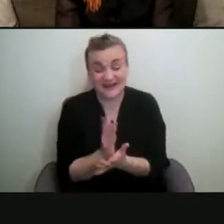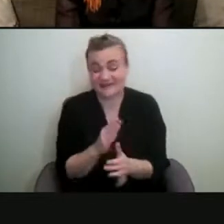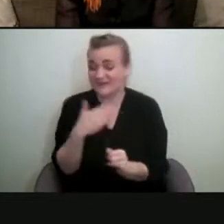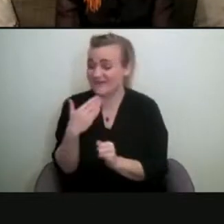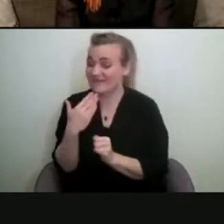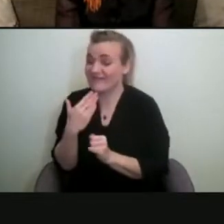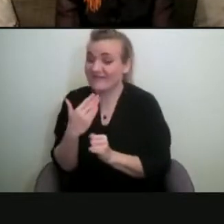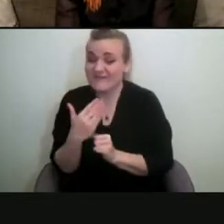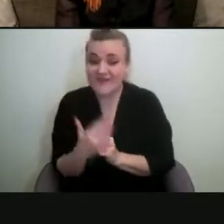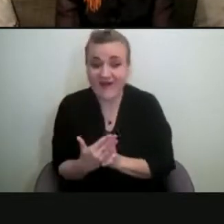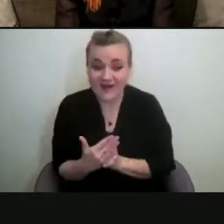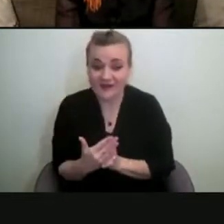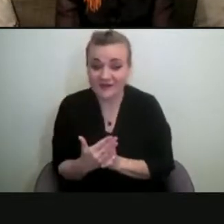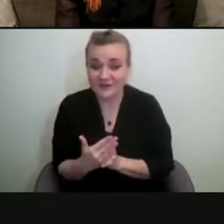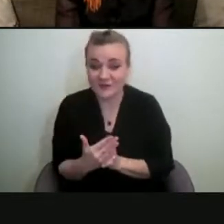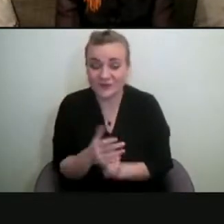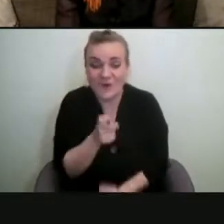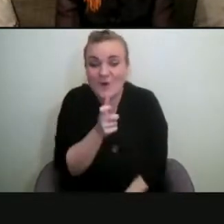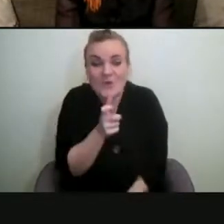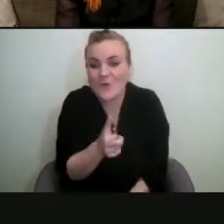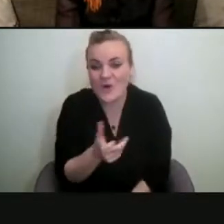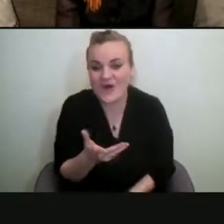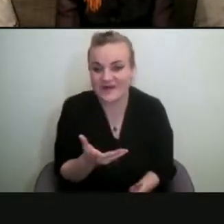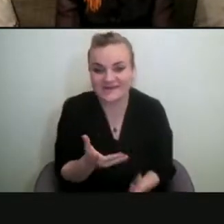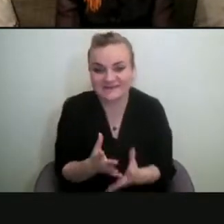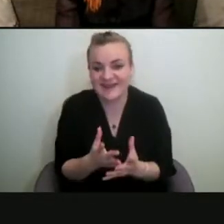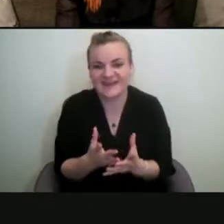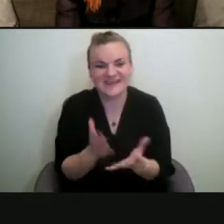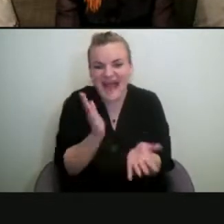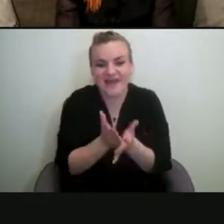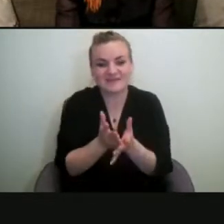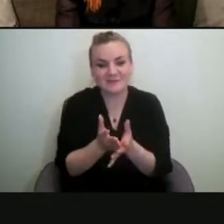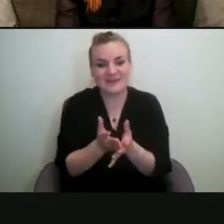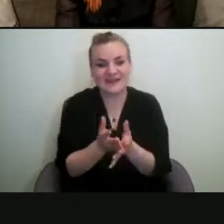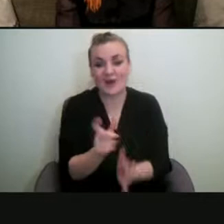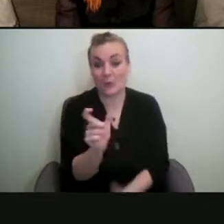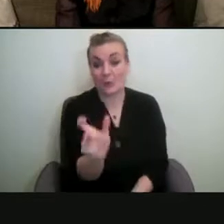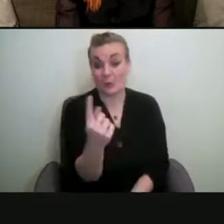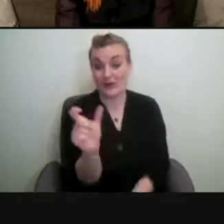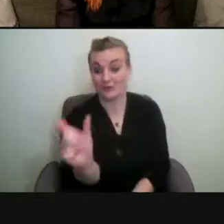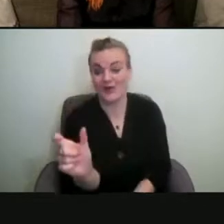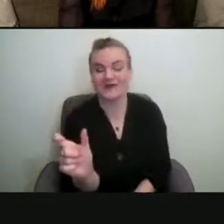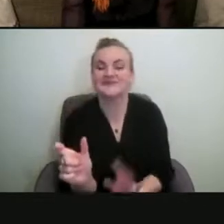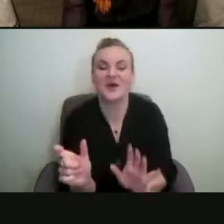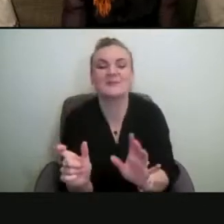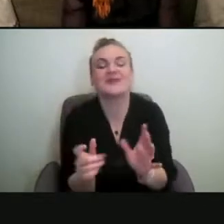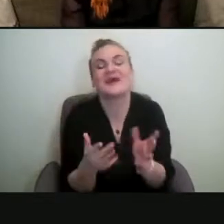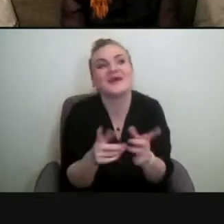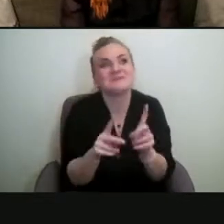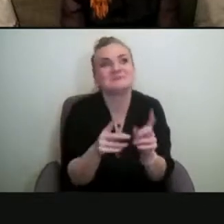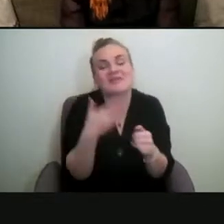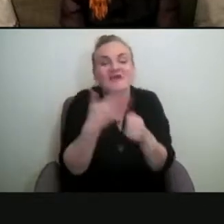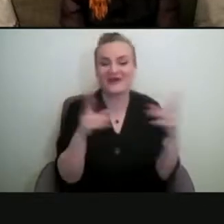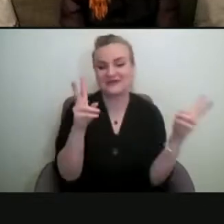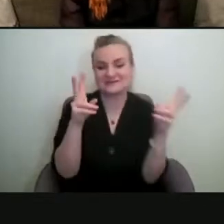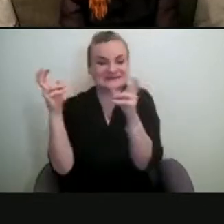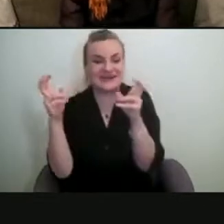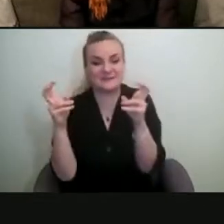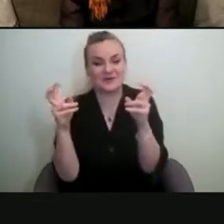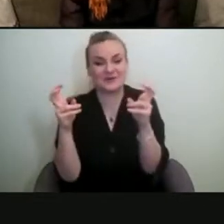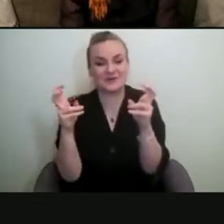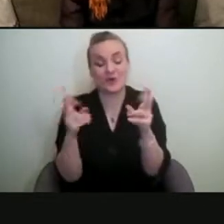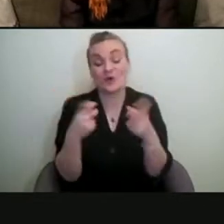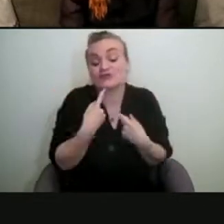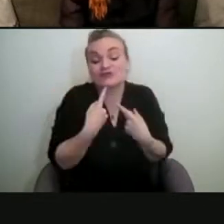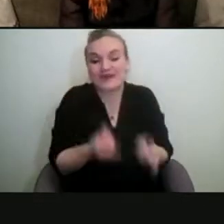final word from each of you? It doesn't have to be a single word, but like a final, I guess, statement or recommendation